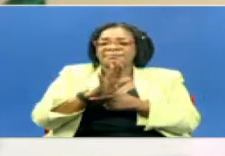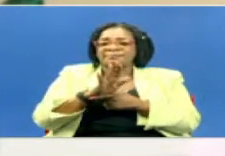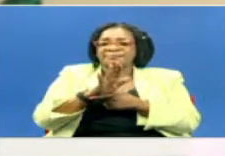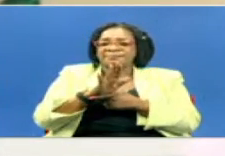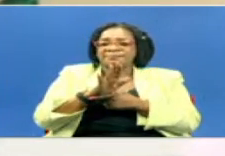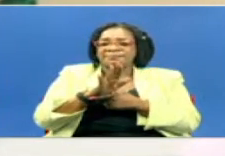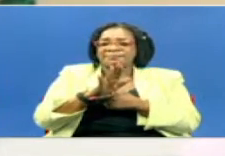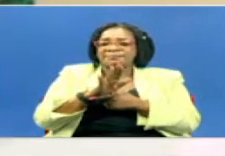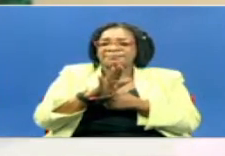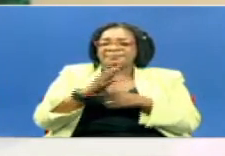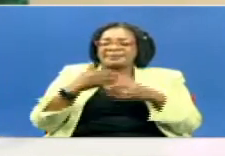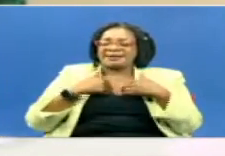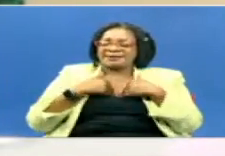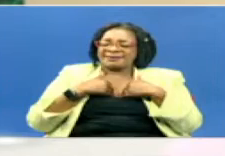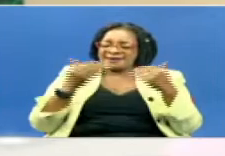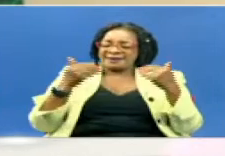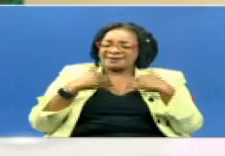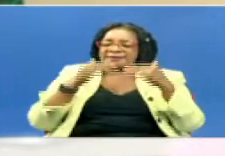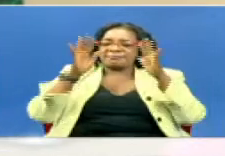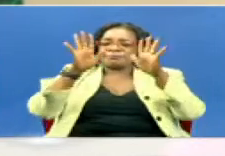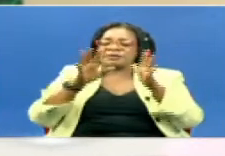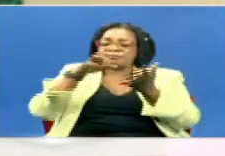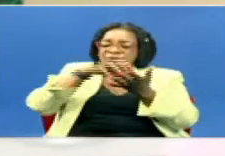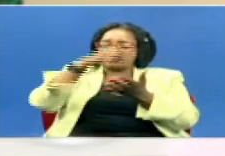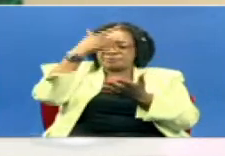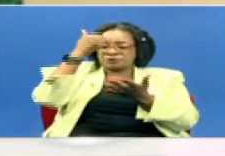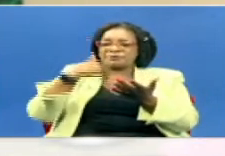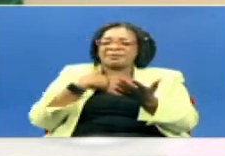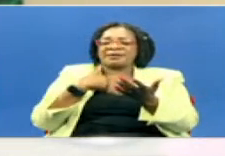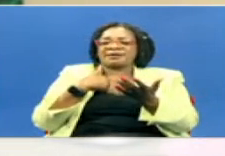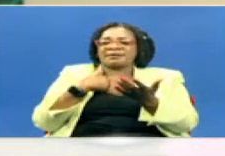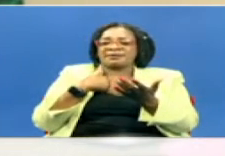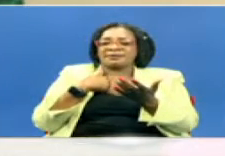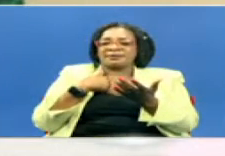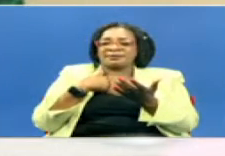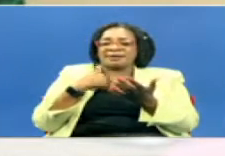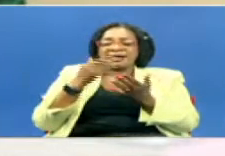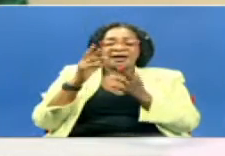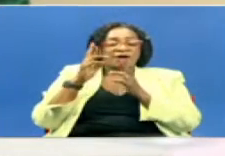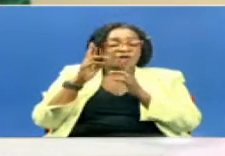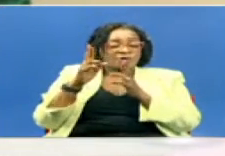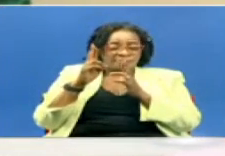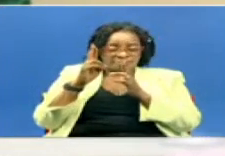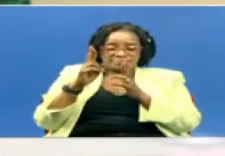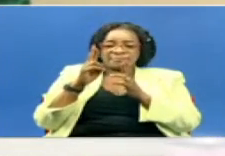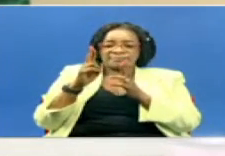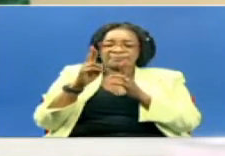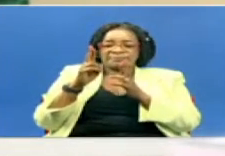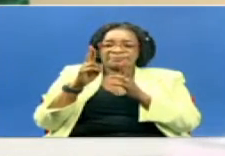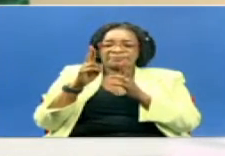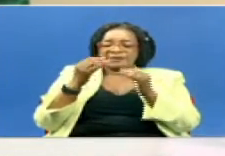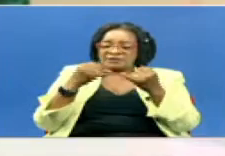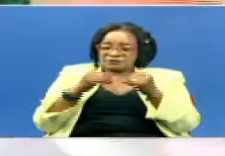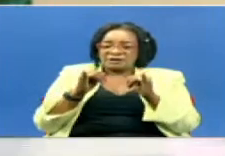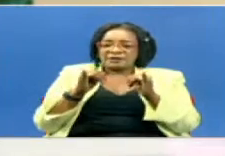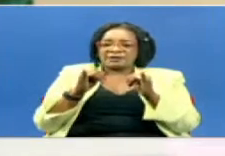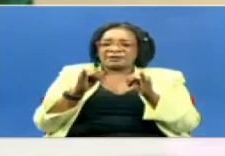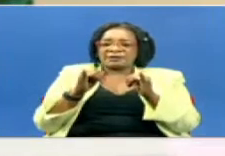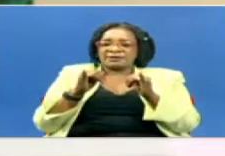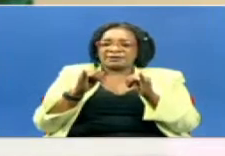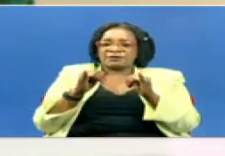They are denied important positions because of me. I hope their time to also be